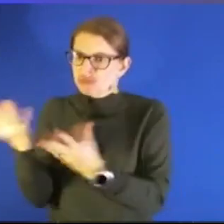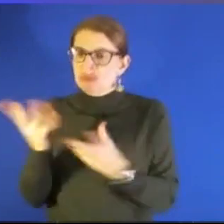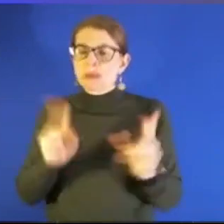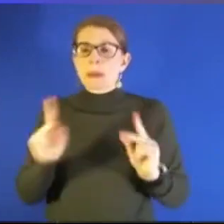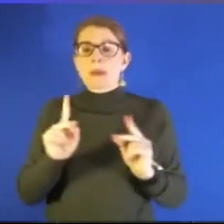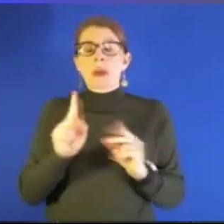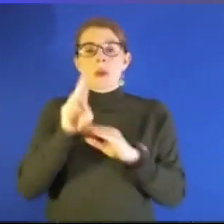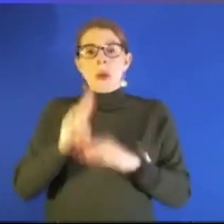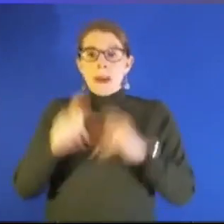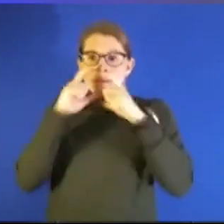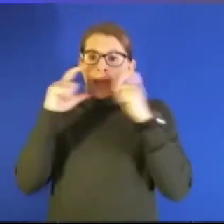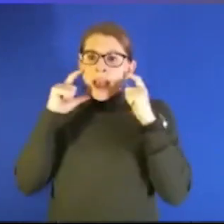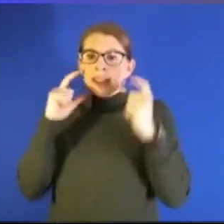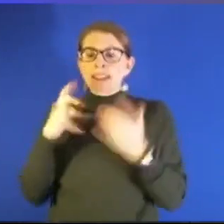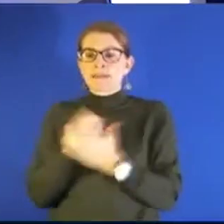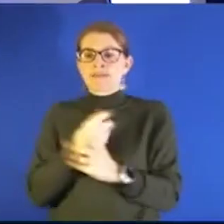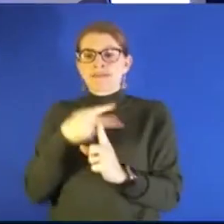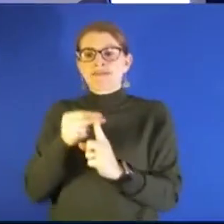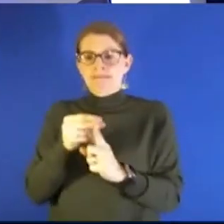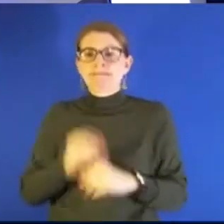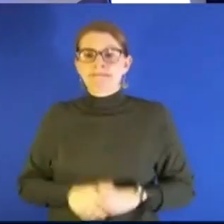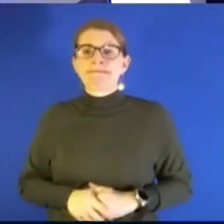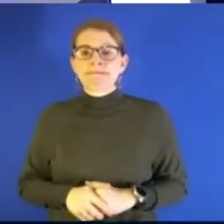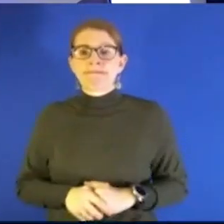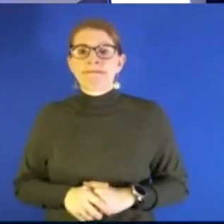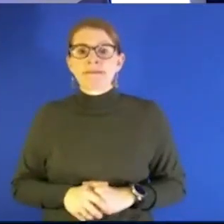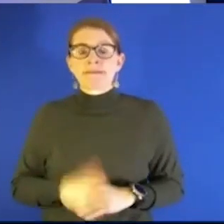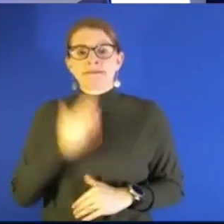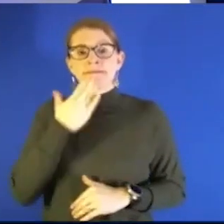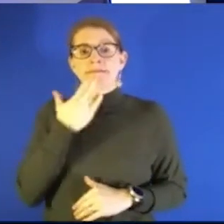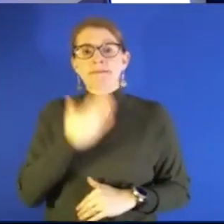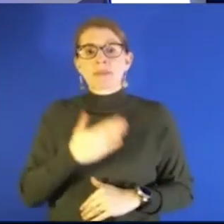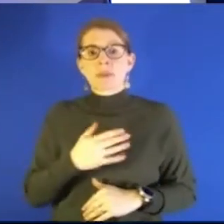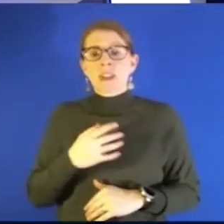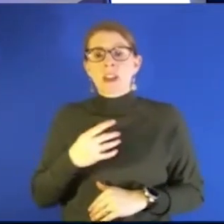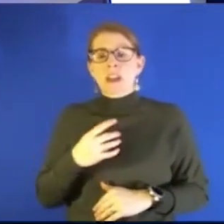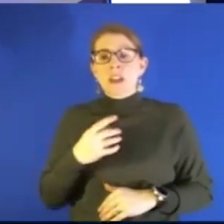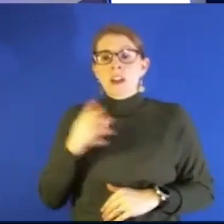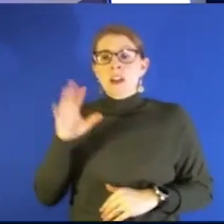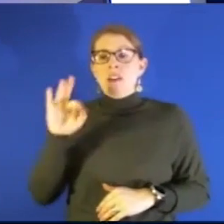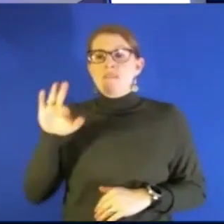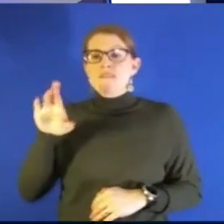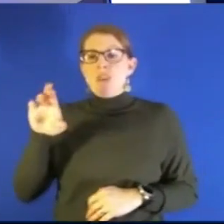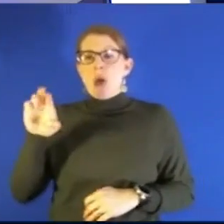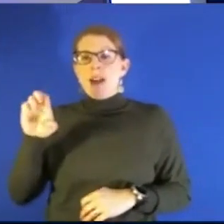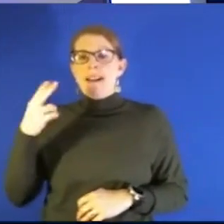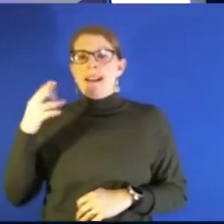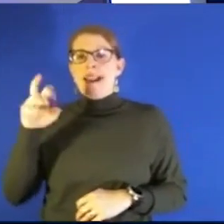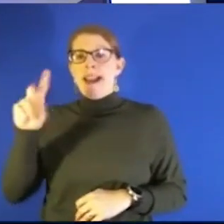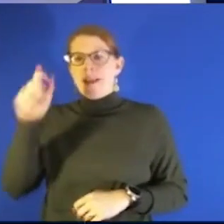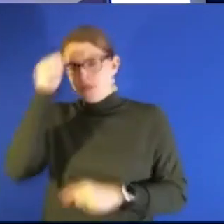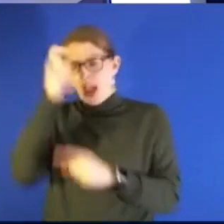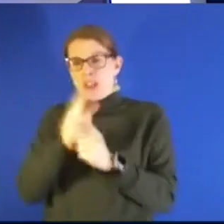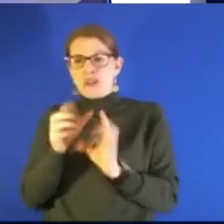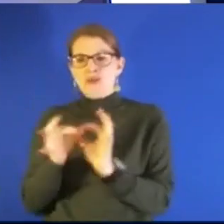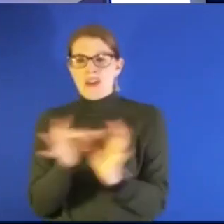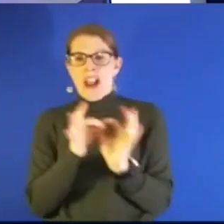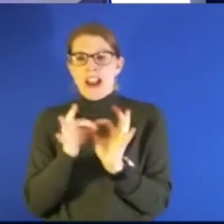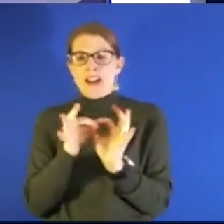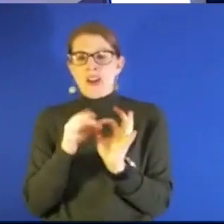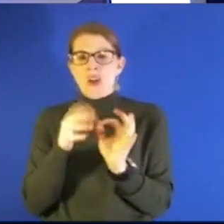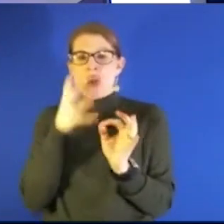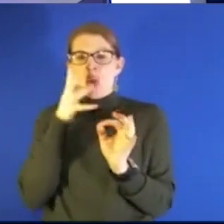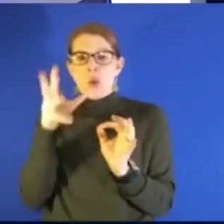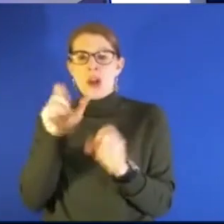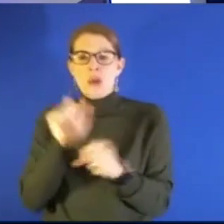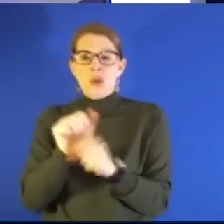Those are the most important things. Thank you. And Forehead Brothers Unite. We will write again. Hawk. Don't put your foreheads